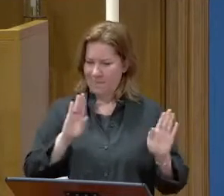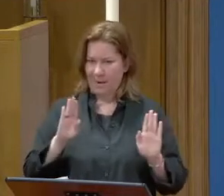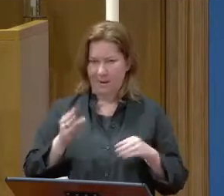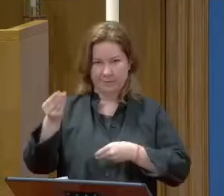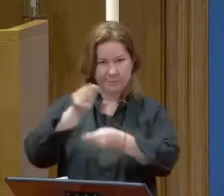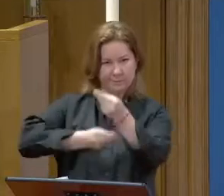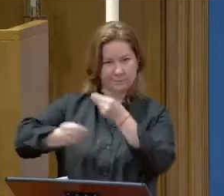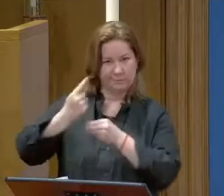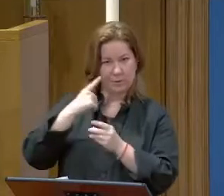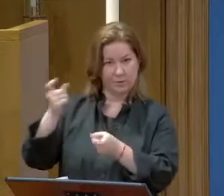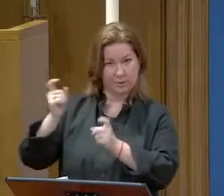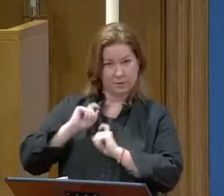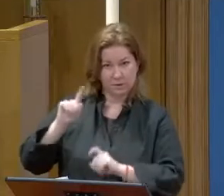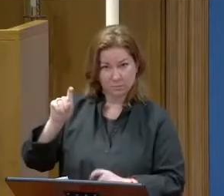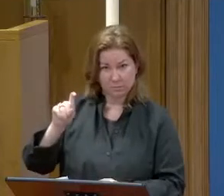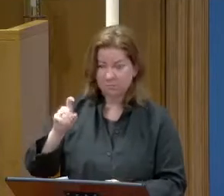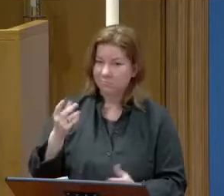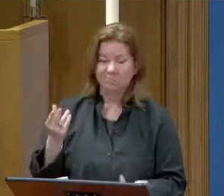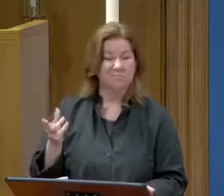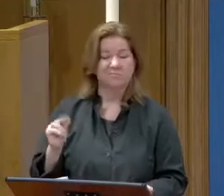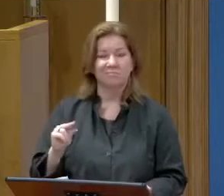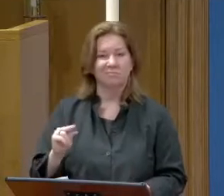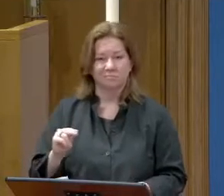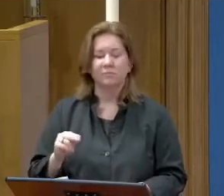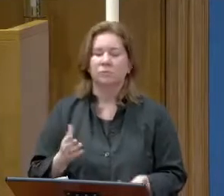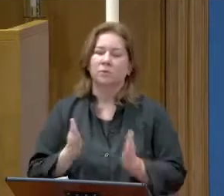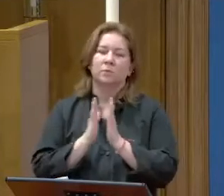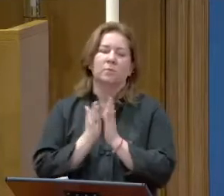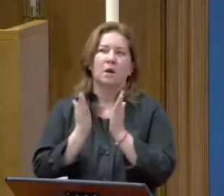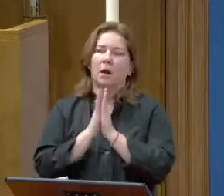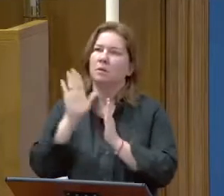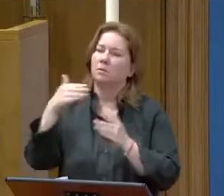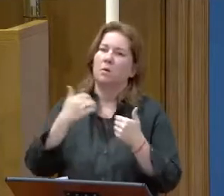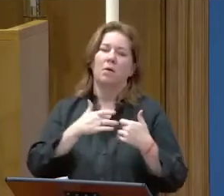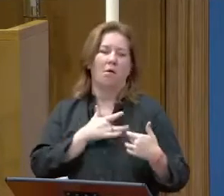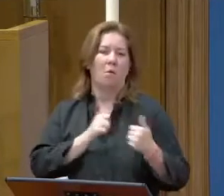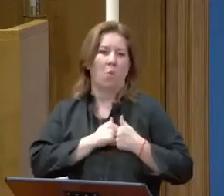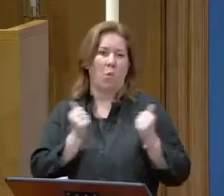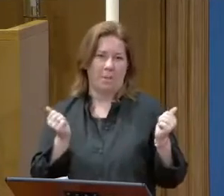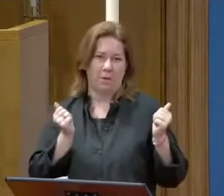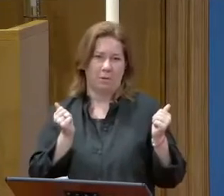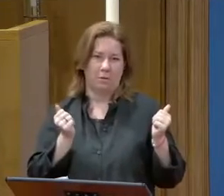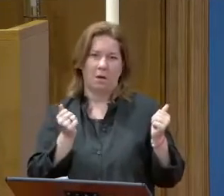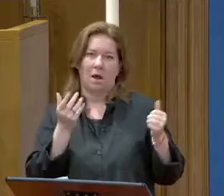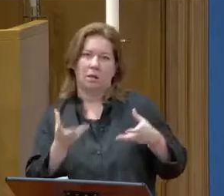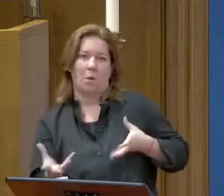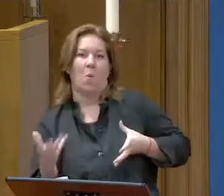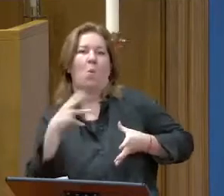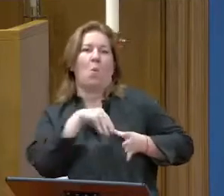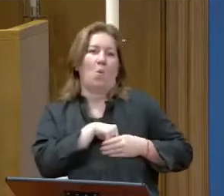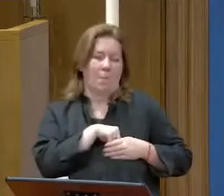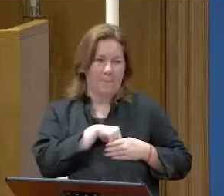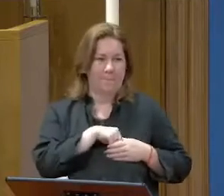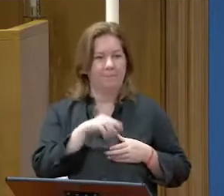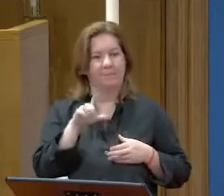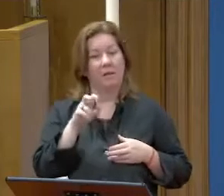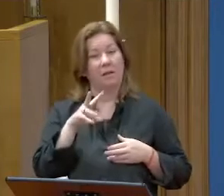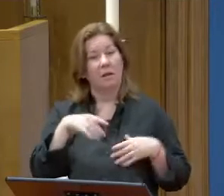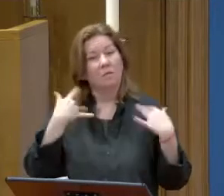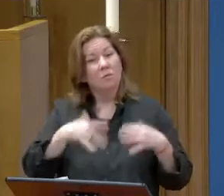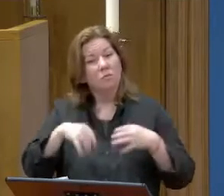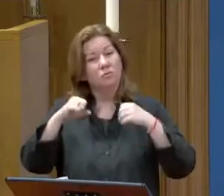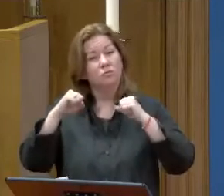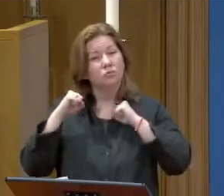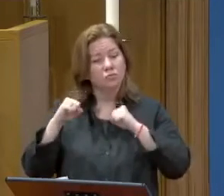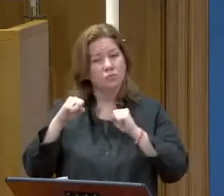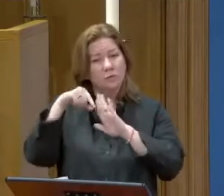gifts. So the prayer asks God to open our hearts and to pour into them a love so strong, so deep, and so